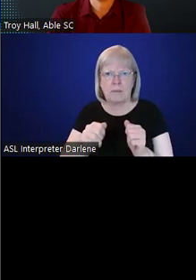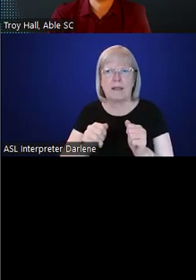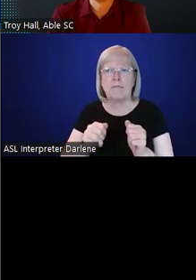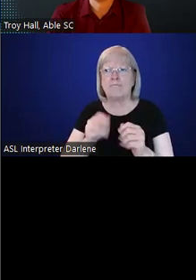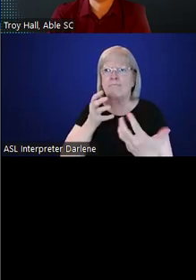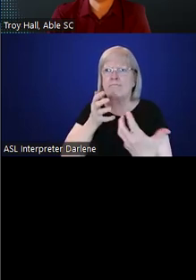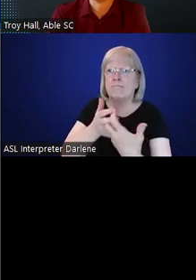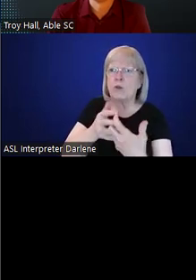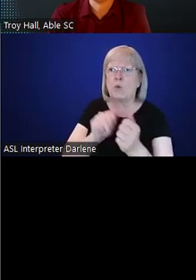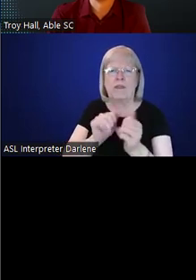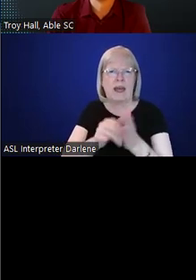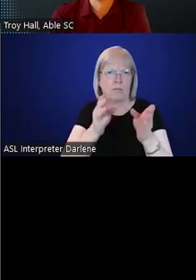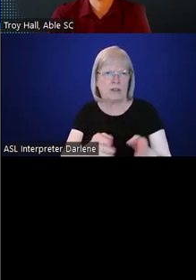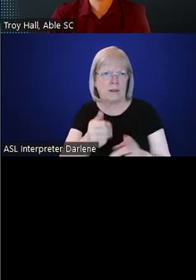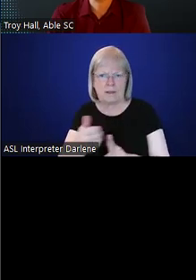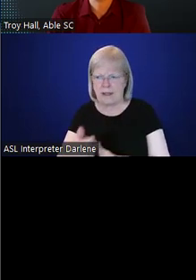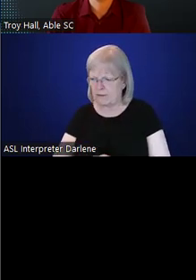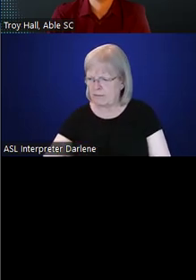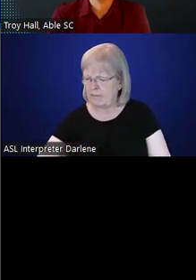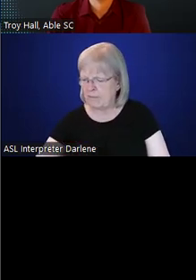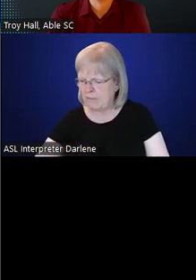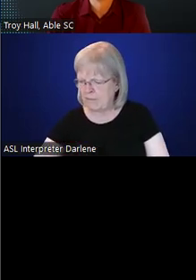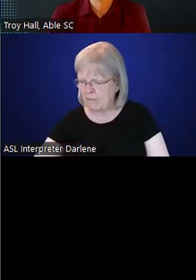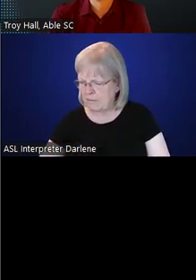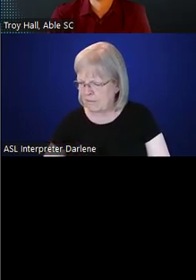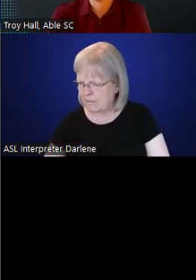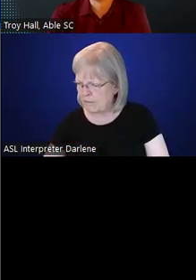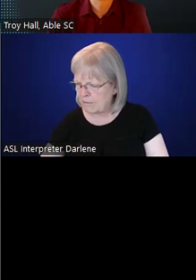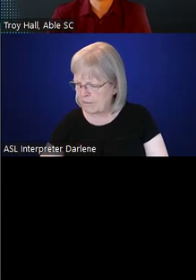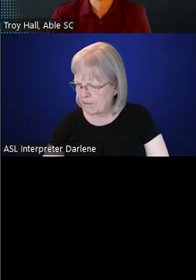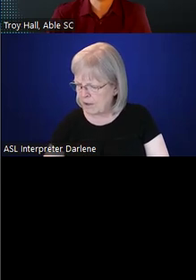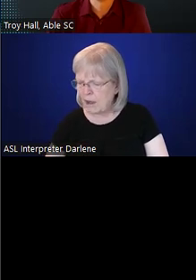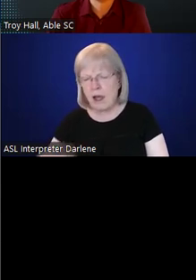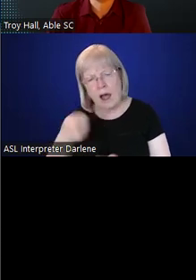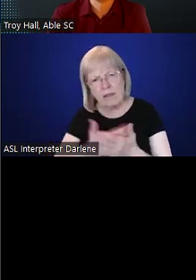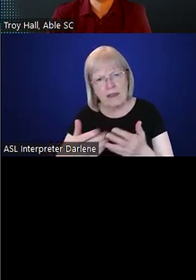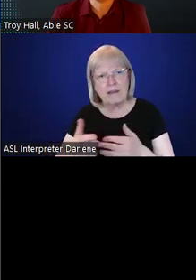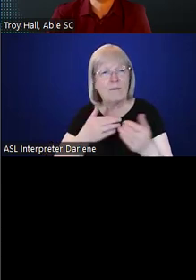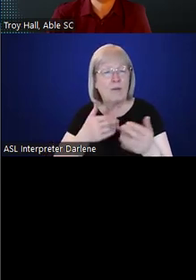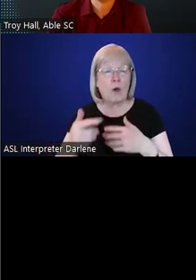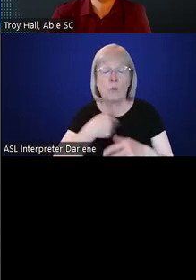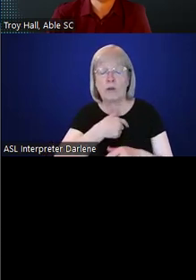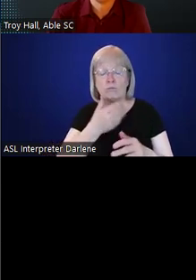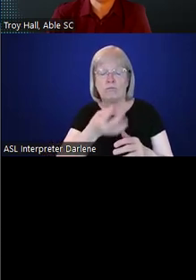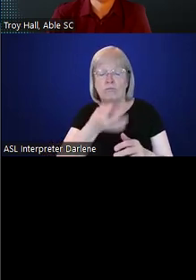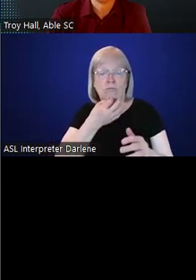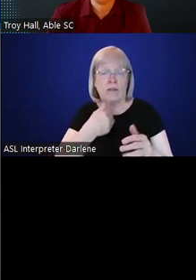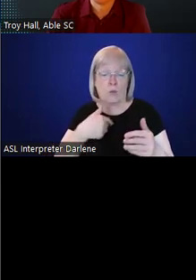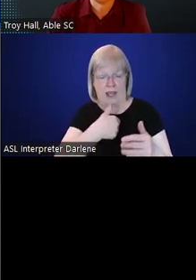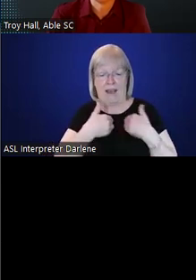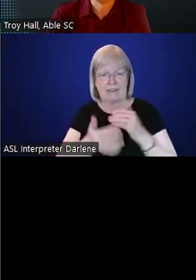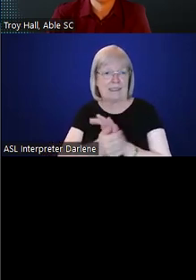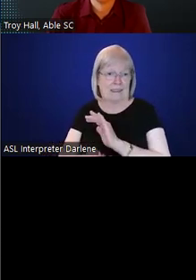this specific youth in some way? The other thing is that no matter how talented we are, and I know all of us on the call are